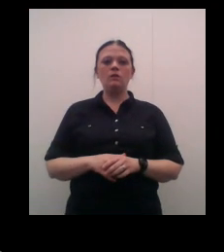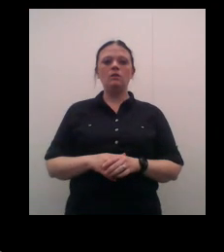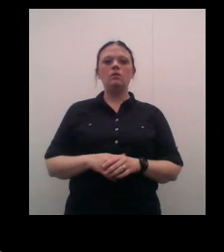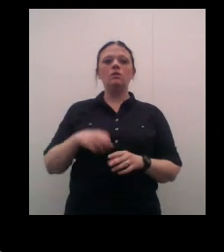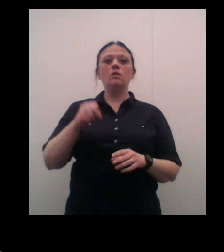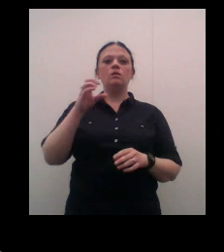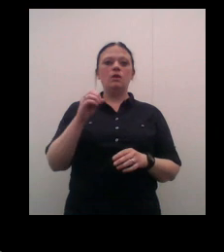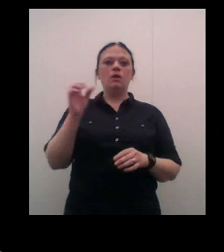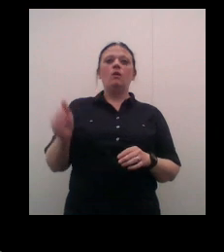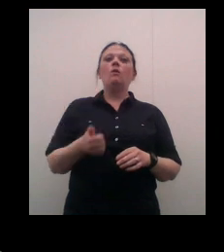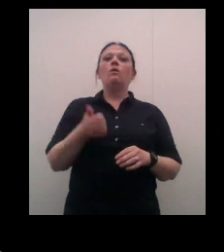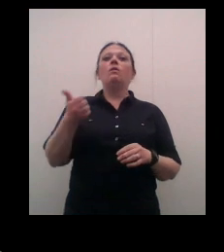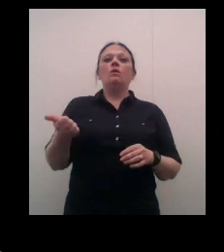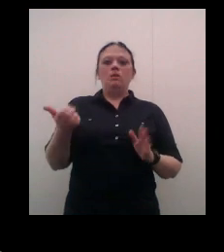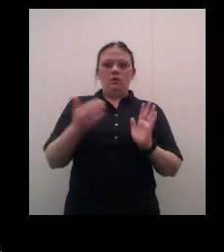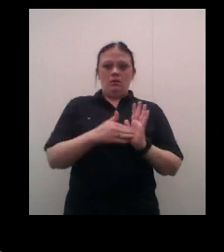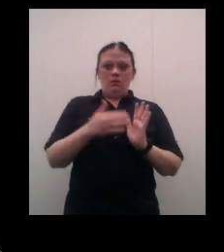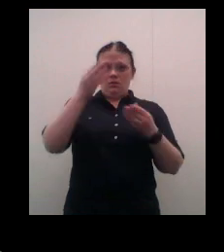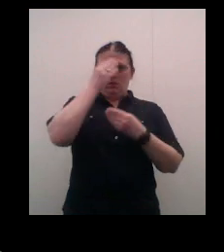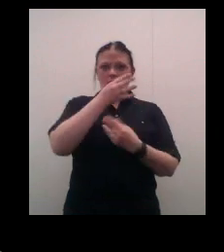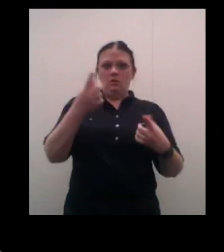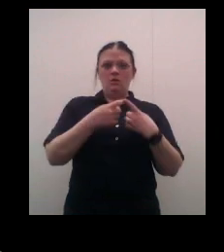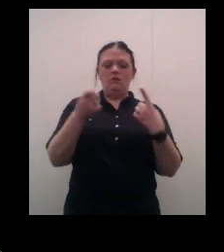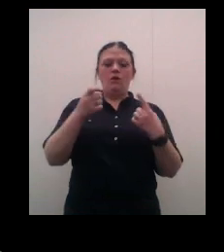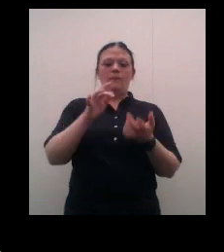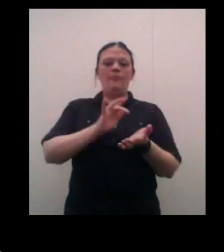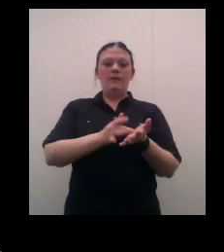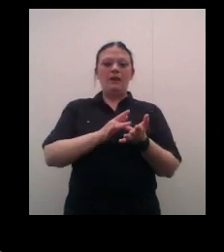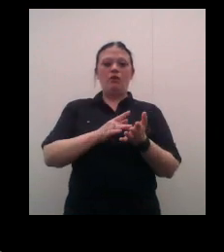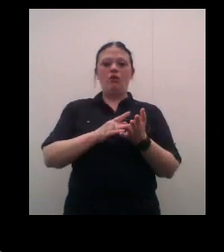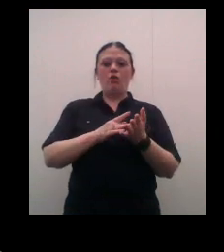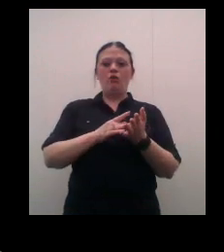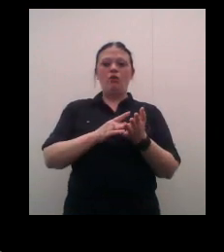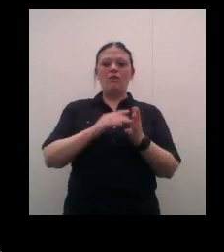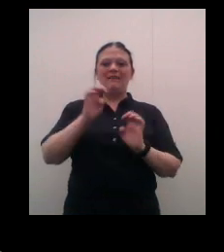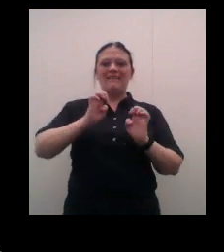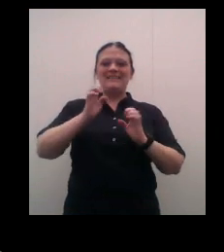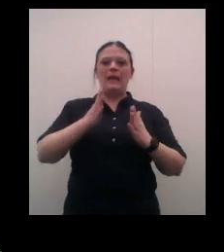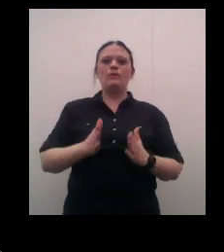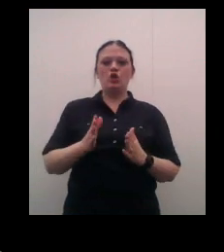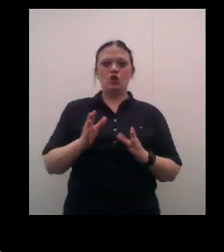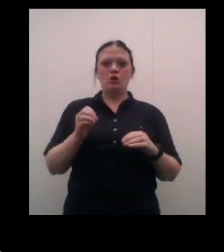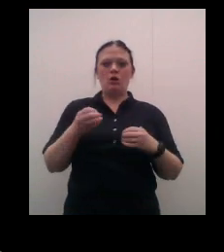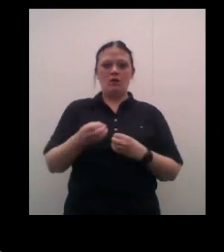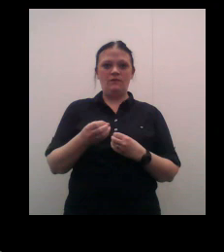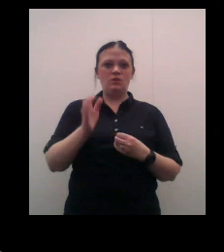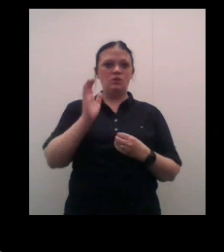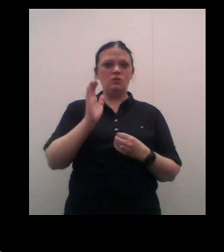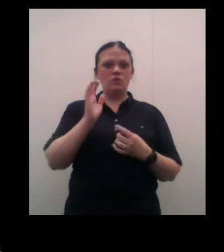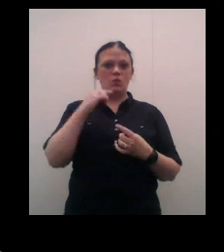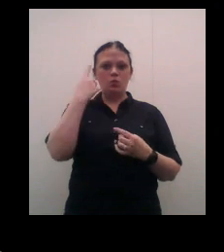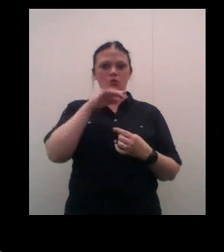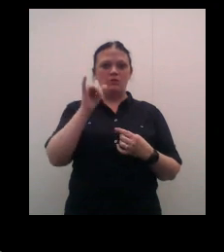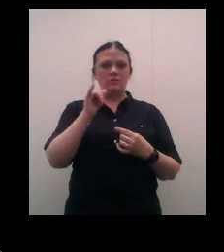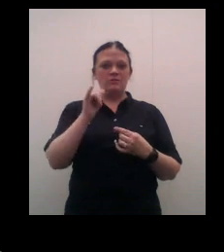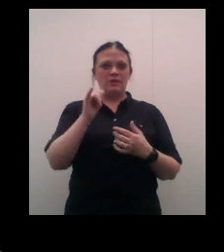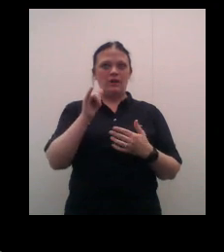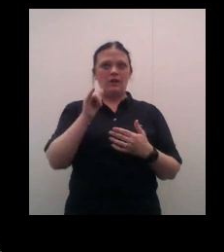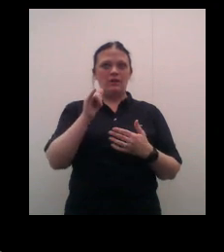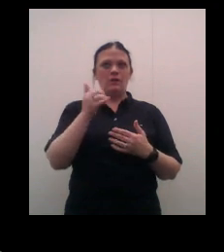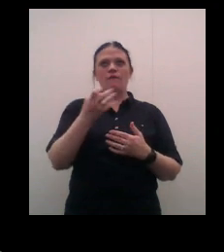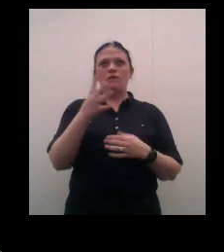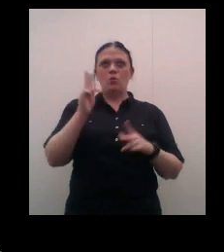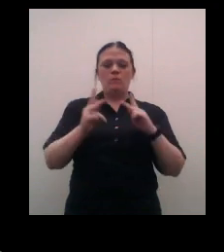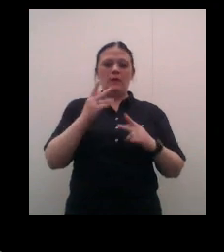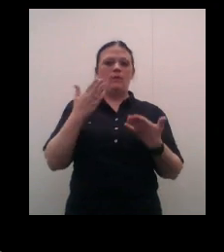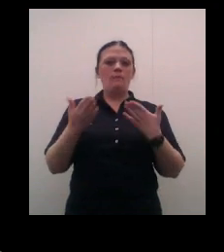want to get out, because we've gotten some information from our medical examiner's office that it appears that there's some individuals who may have died in the last couple